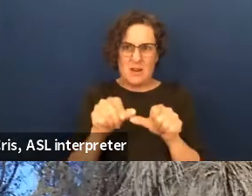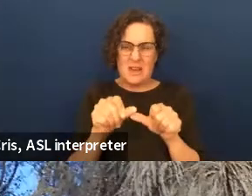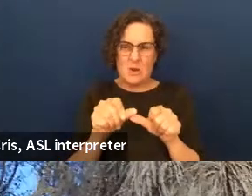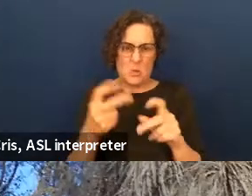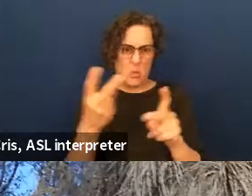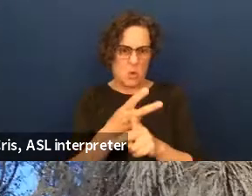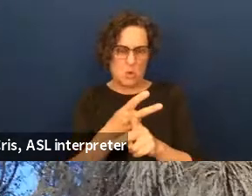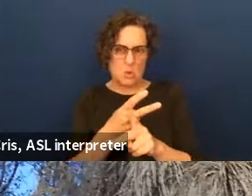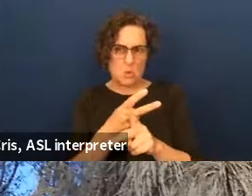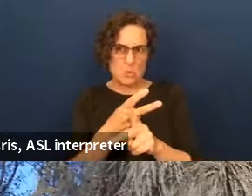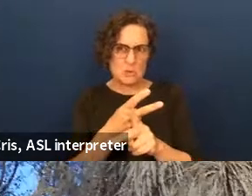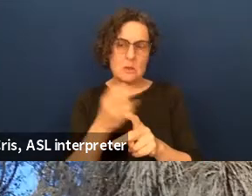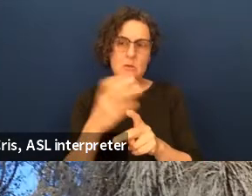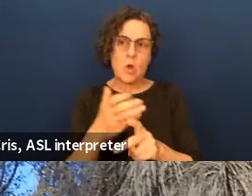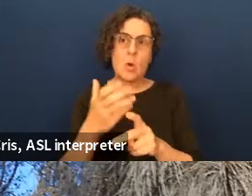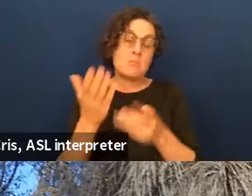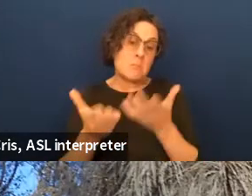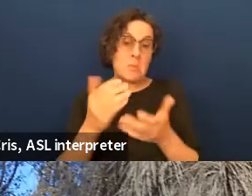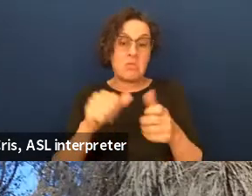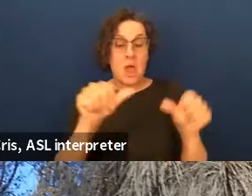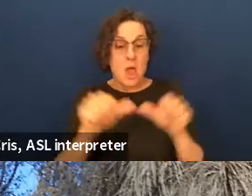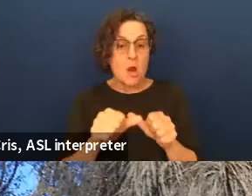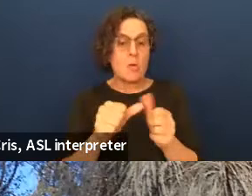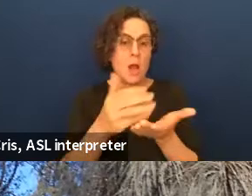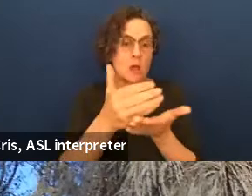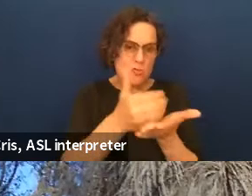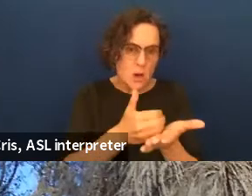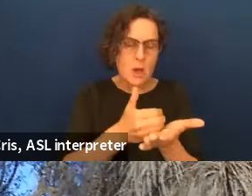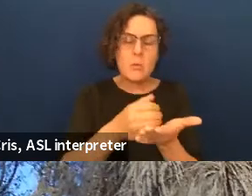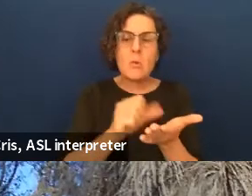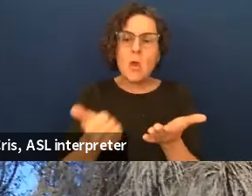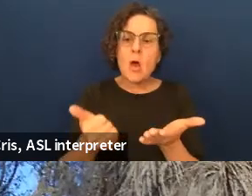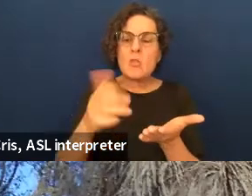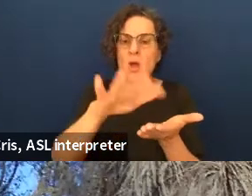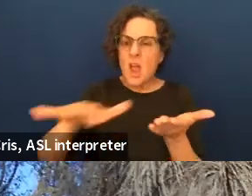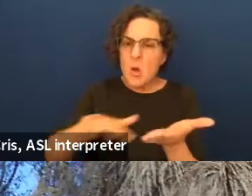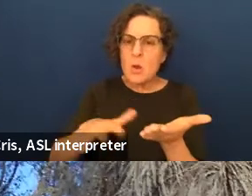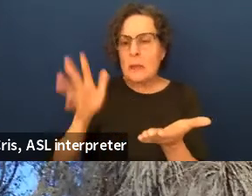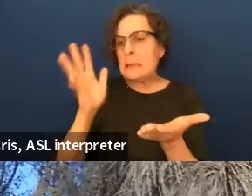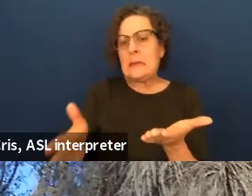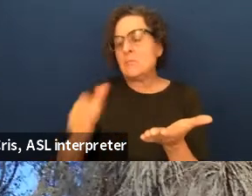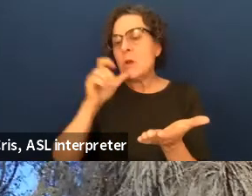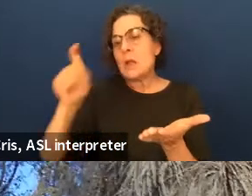So we'll only take 3 to 6 inches off of that area, as opposed to the entire ash